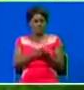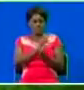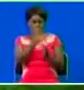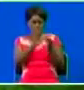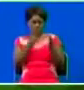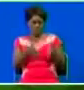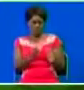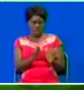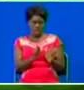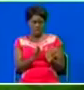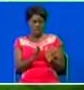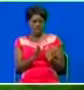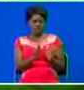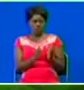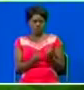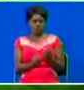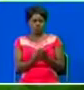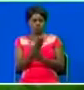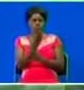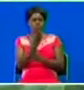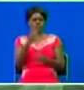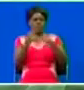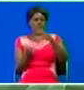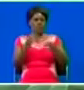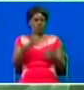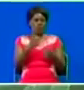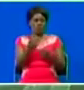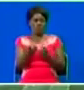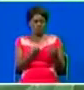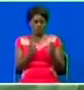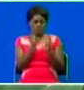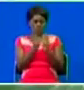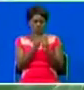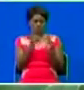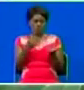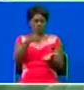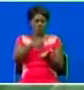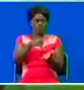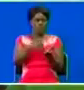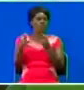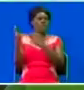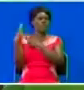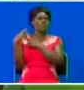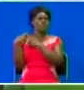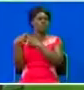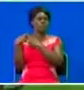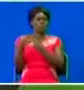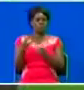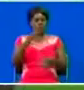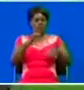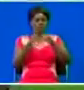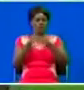ways to suppress production of chemicals that attract nematodes or to incorporate genes responsible for the emission of chemicals